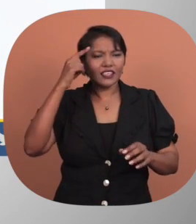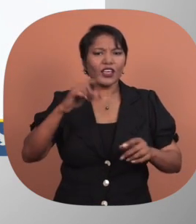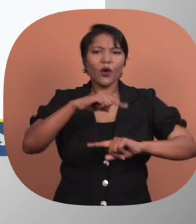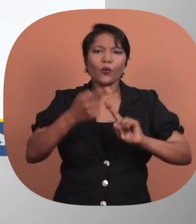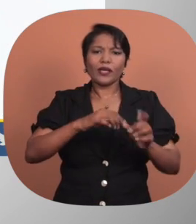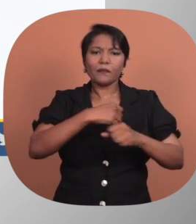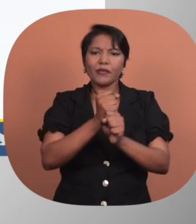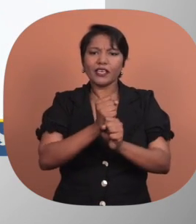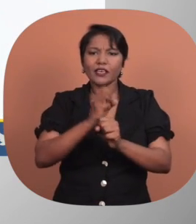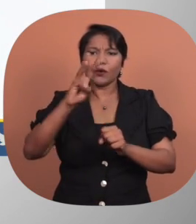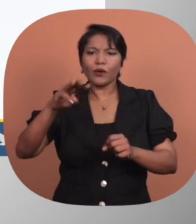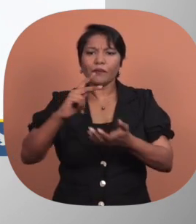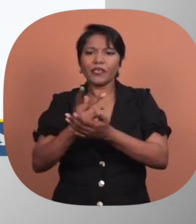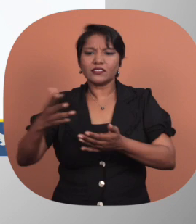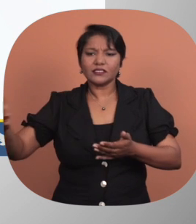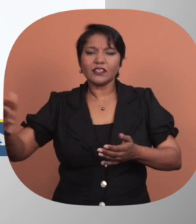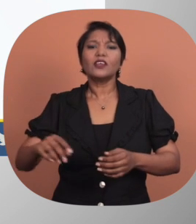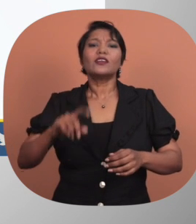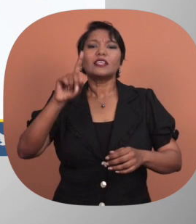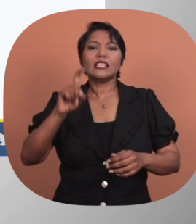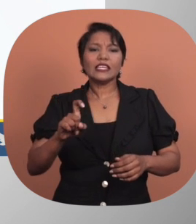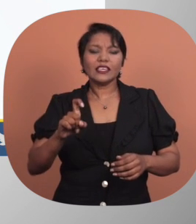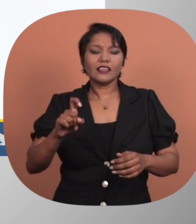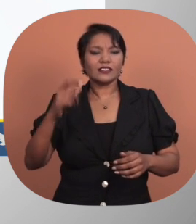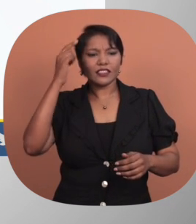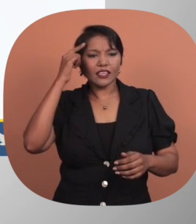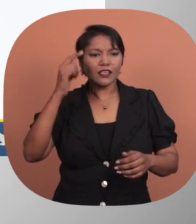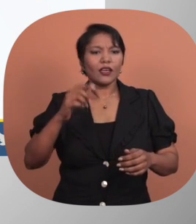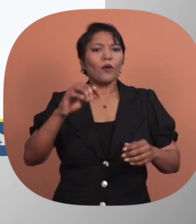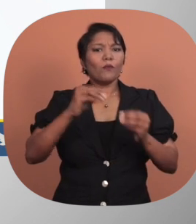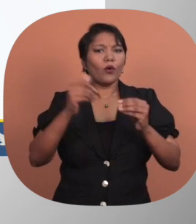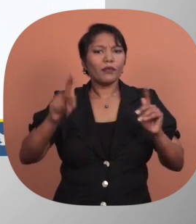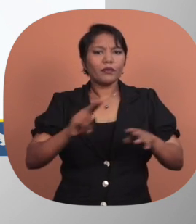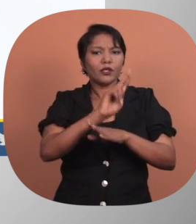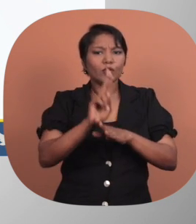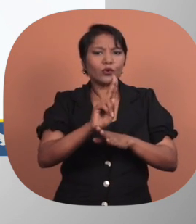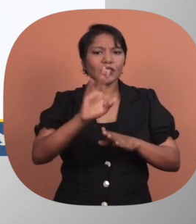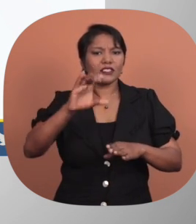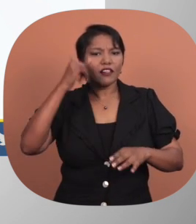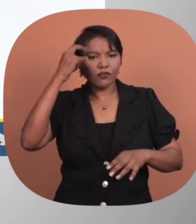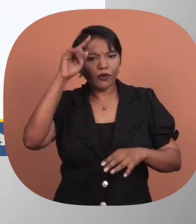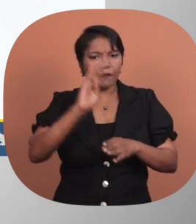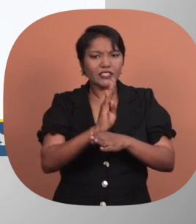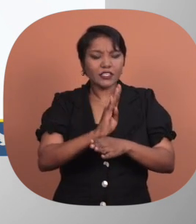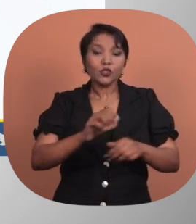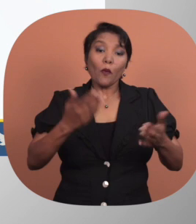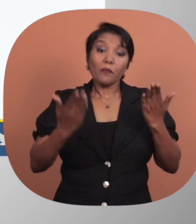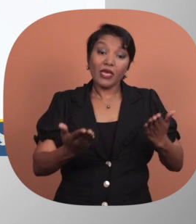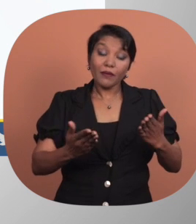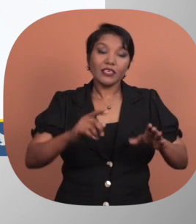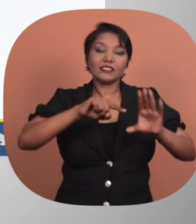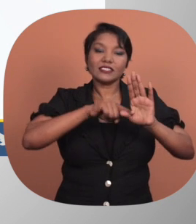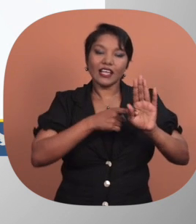about responsive web design, which is the one we've been working on already, which is adjusting the desktop